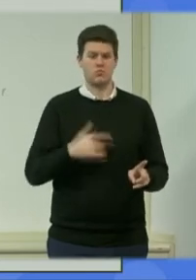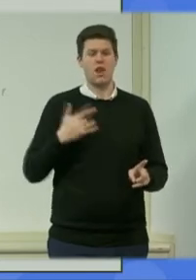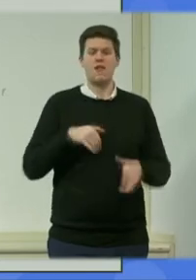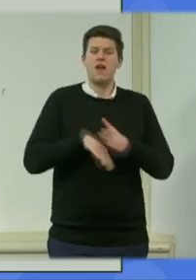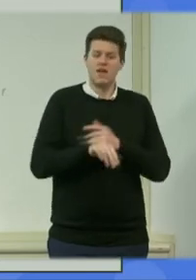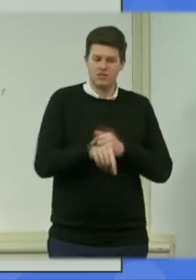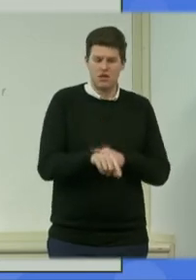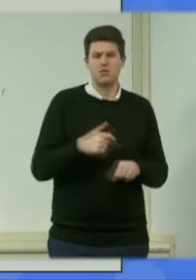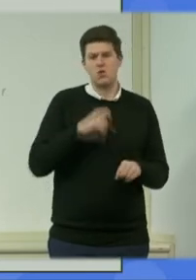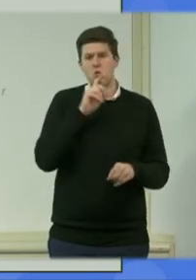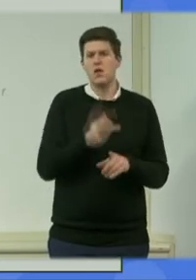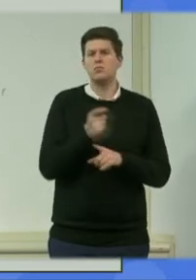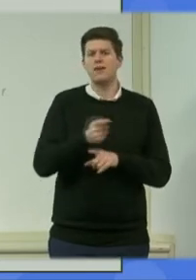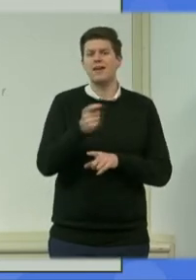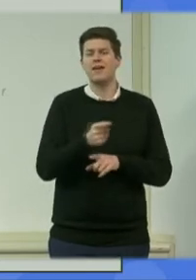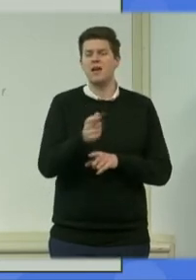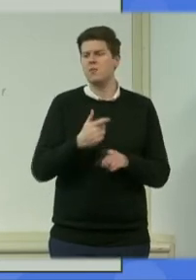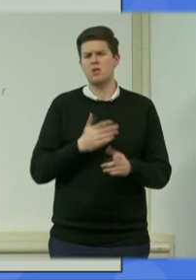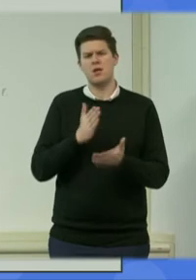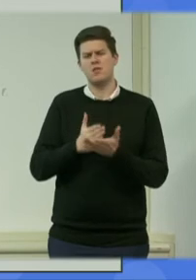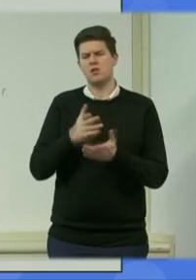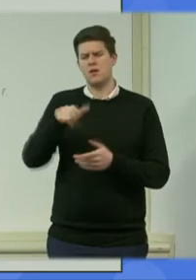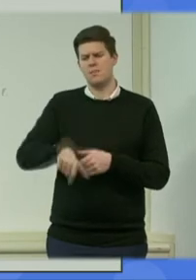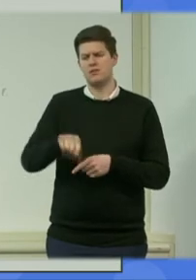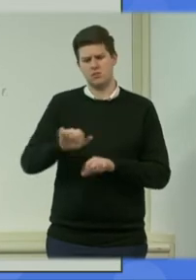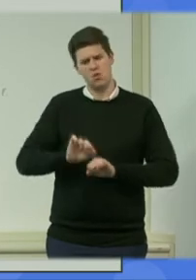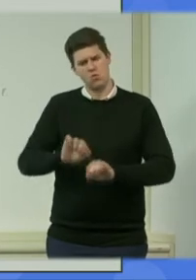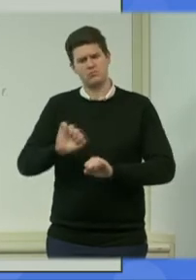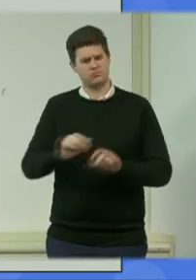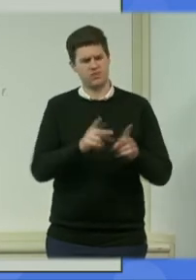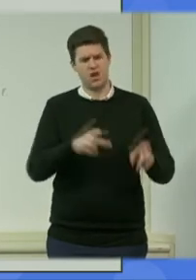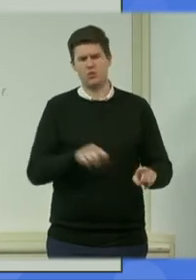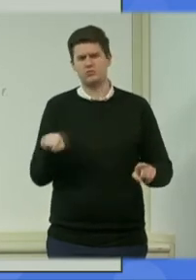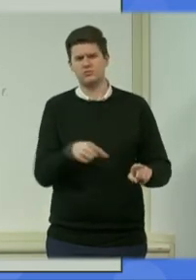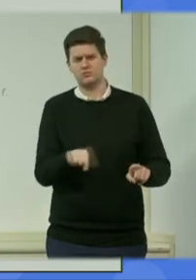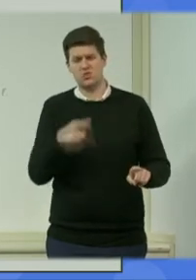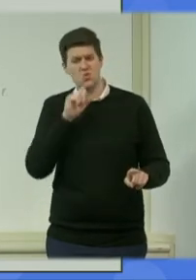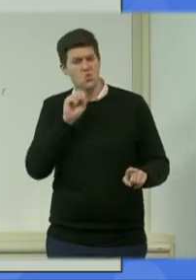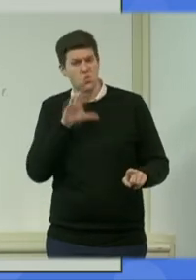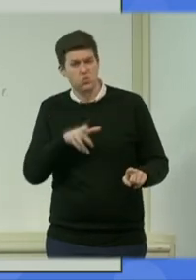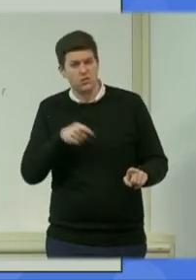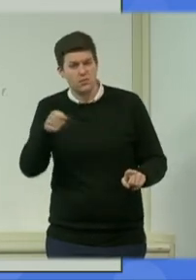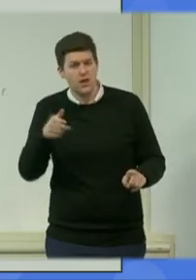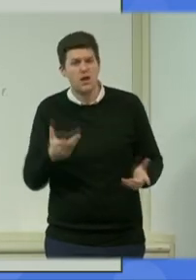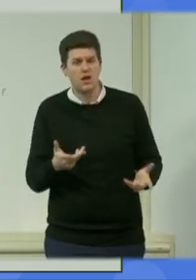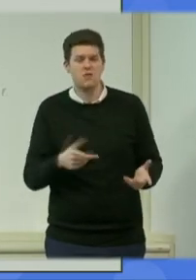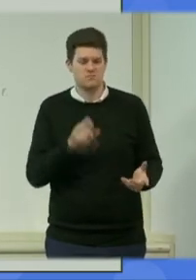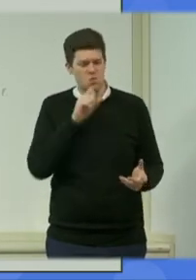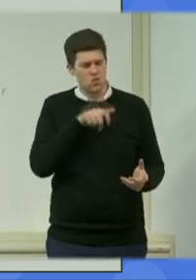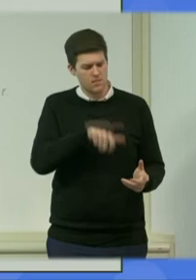come down when you put council tax on the property, so it's the owner that ends up paying it. Taxes on employers probably get at least partly shifted onto